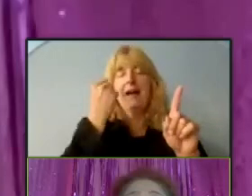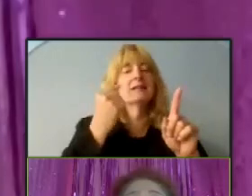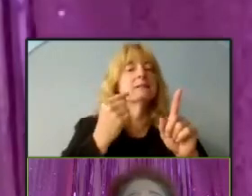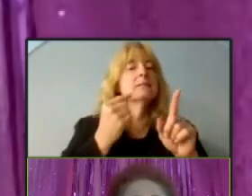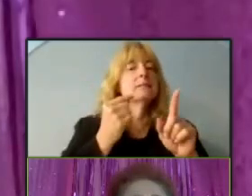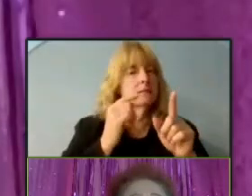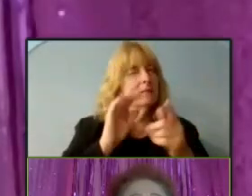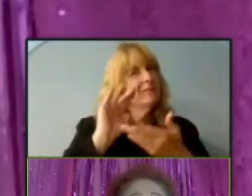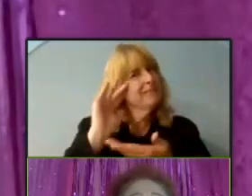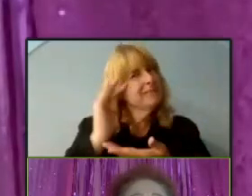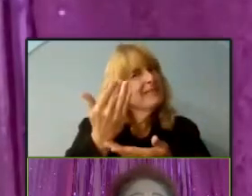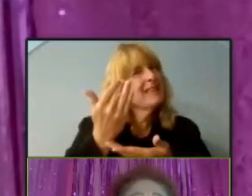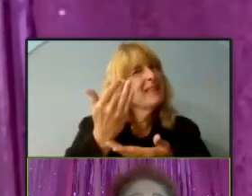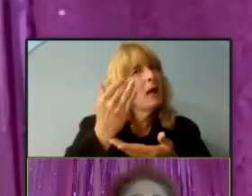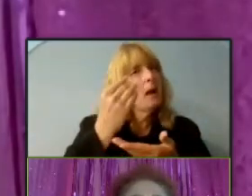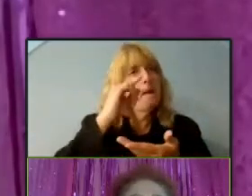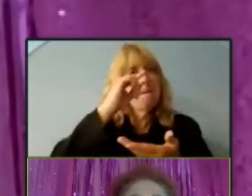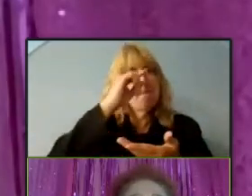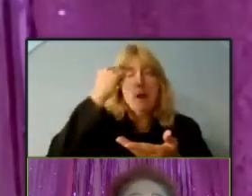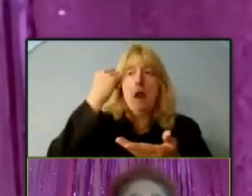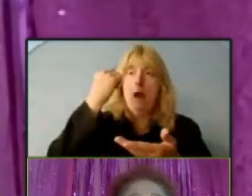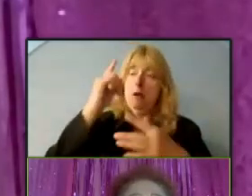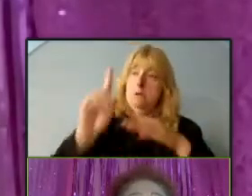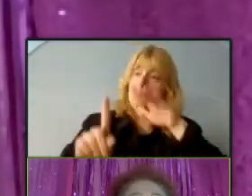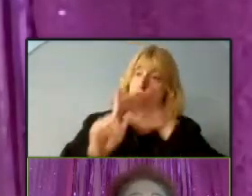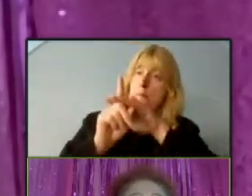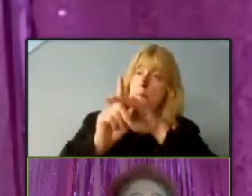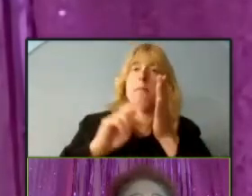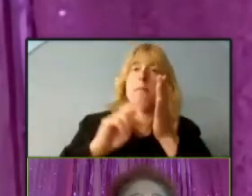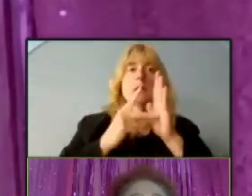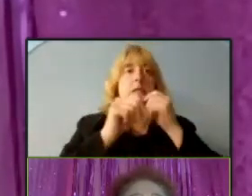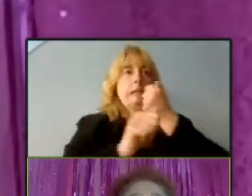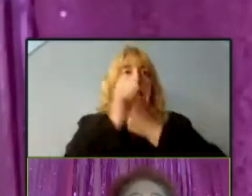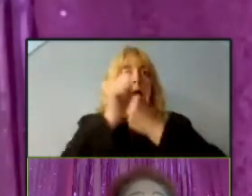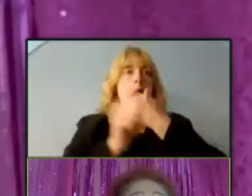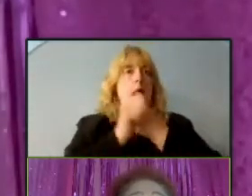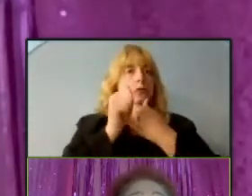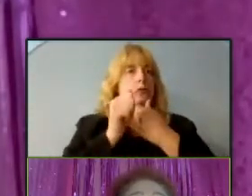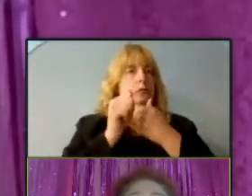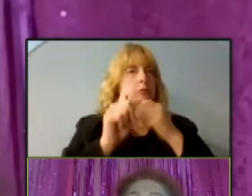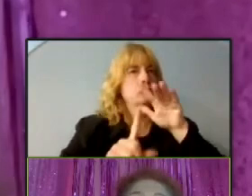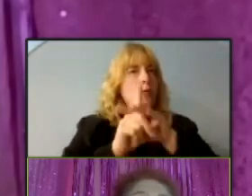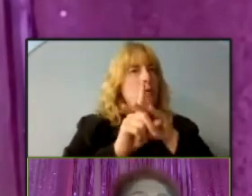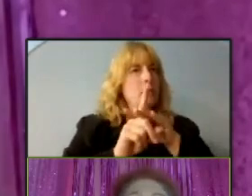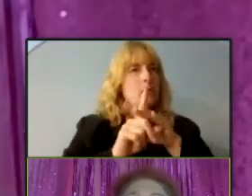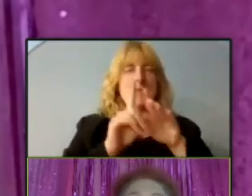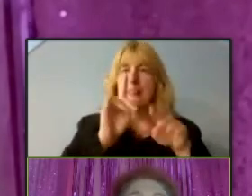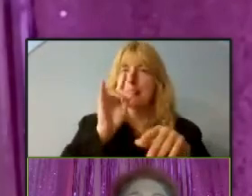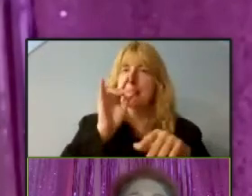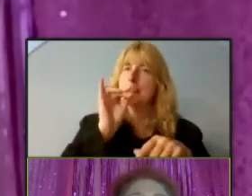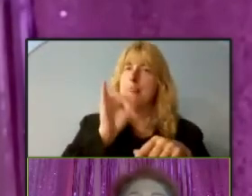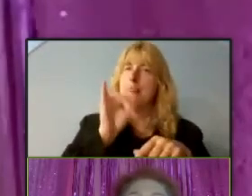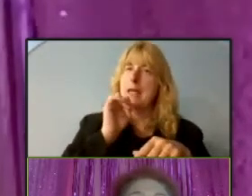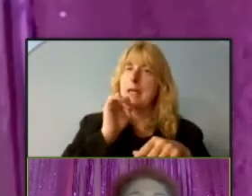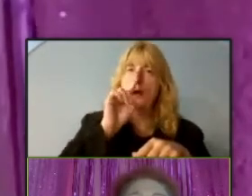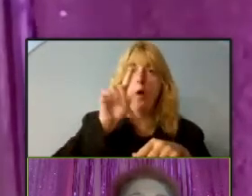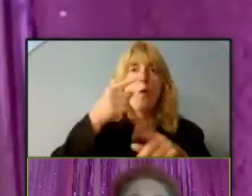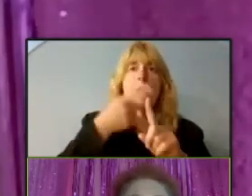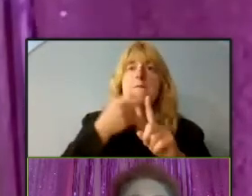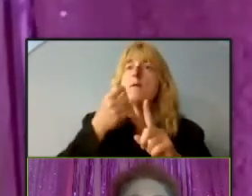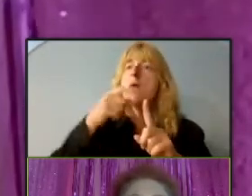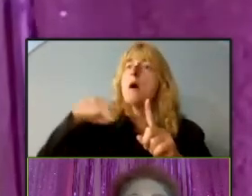Apparently, when Blackness shows up, a dangerous threat shows up too. And this threat is not just perceived by some in